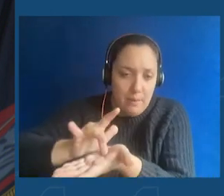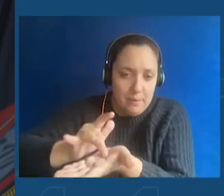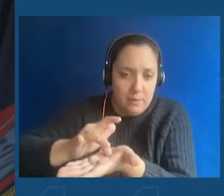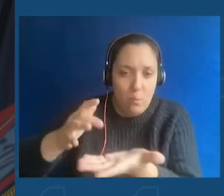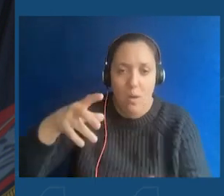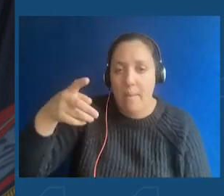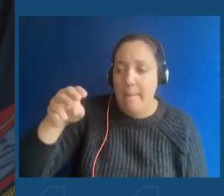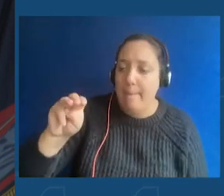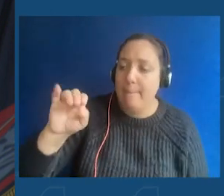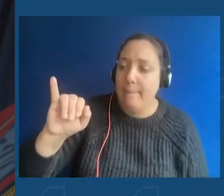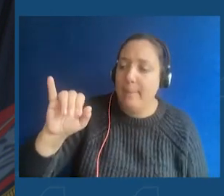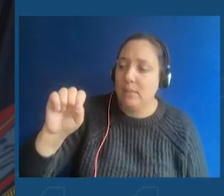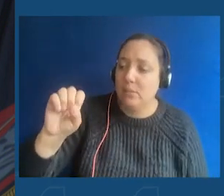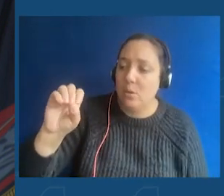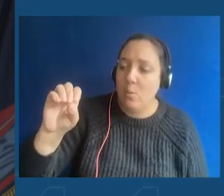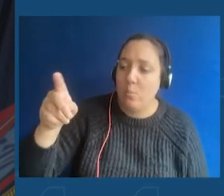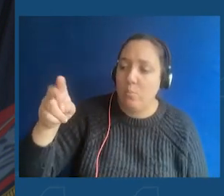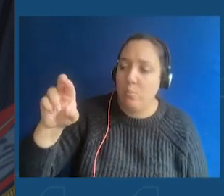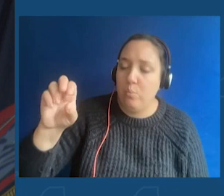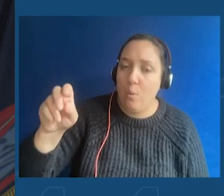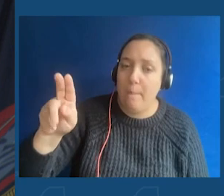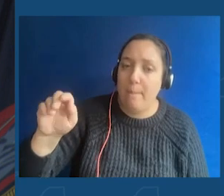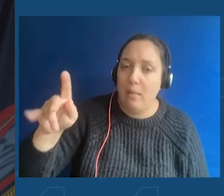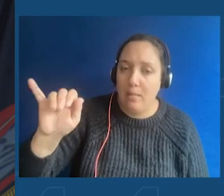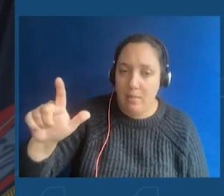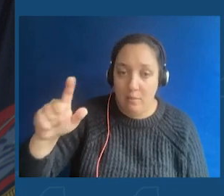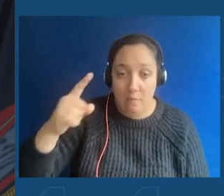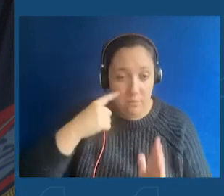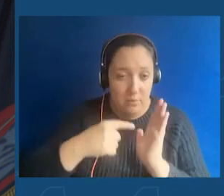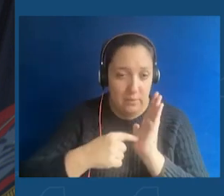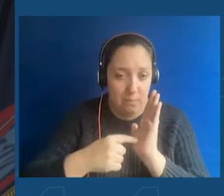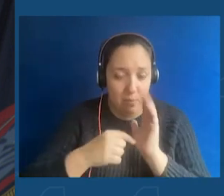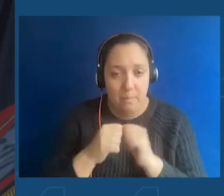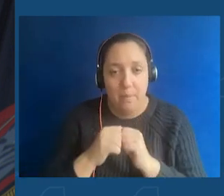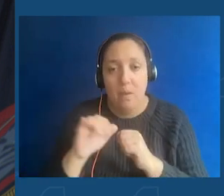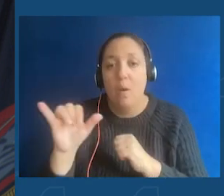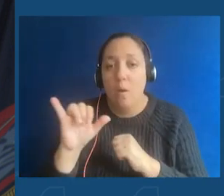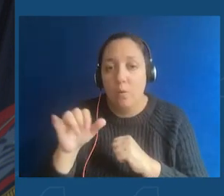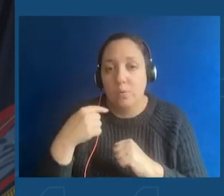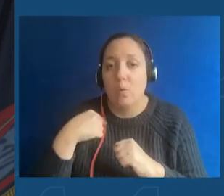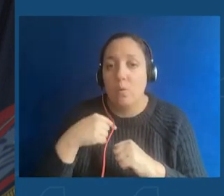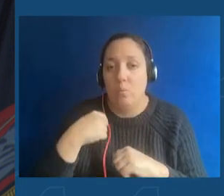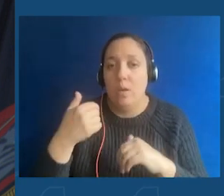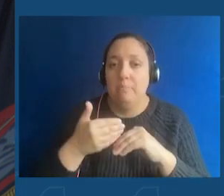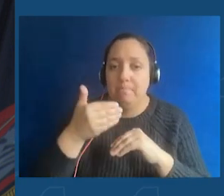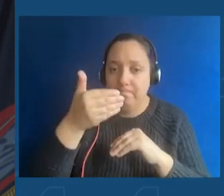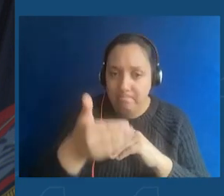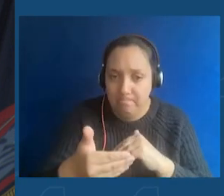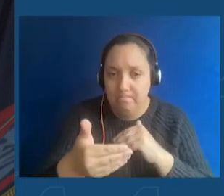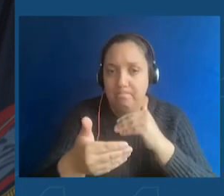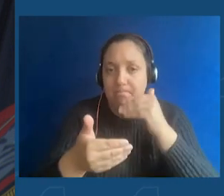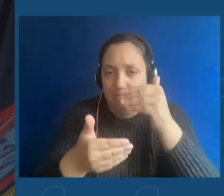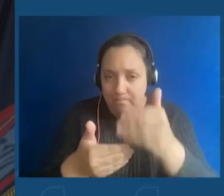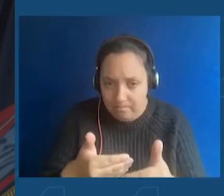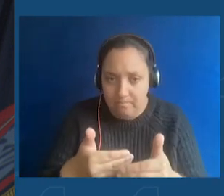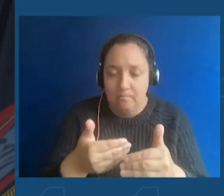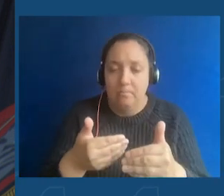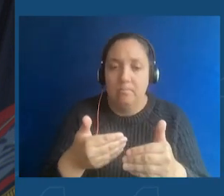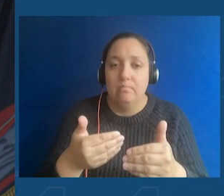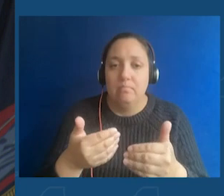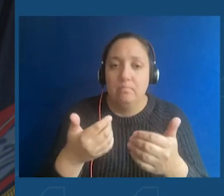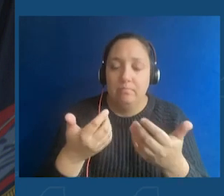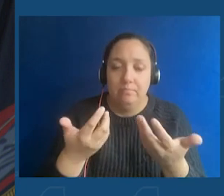passing the Equal Rights Amendment, enshrining abortion rights in our Constitution. But not